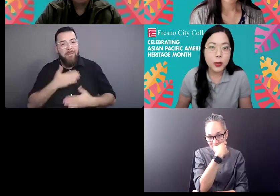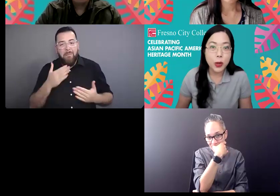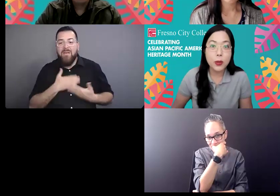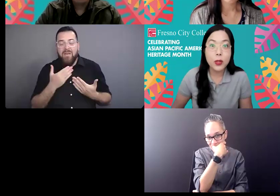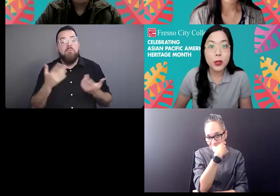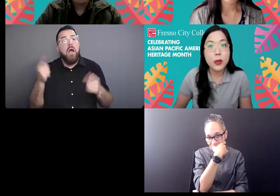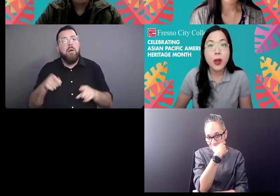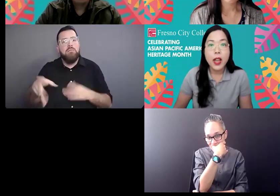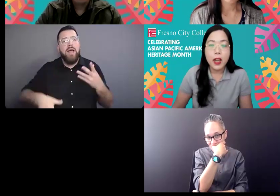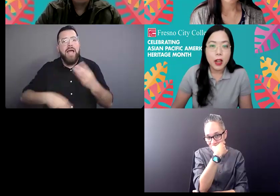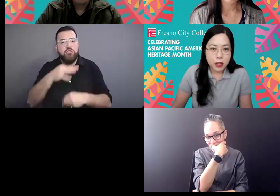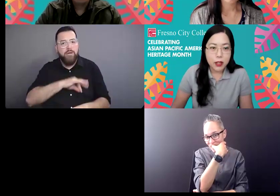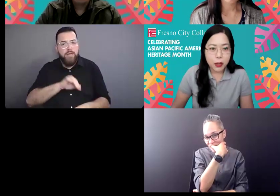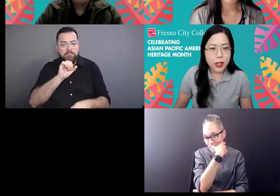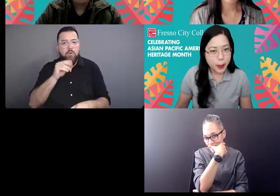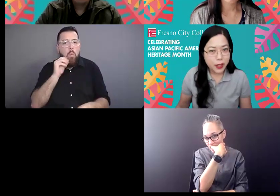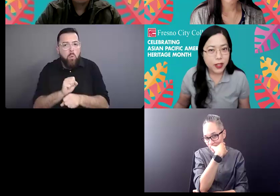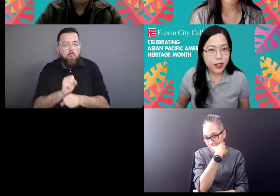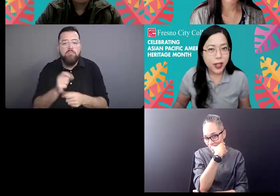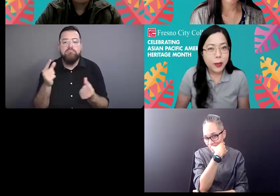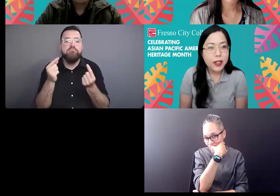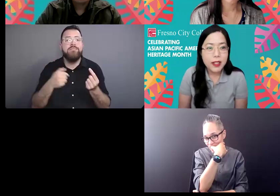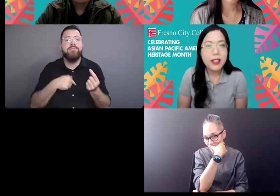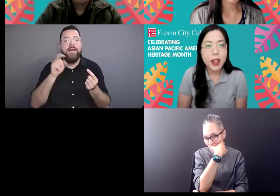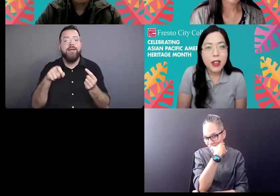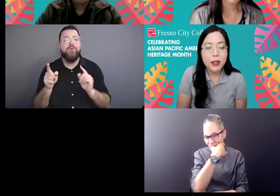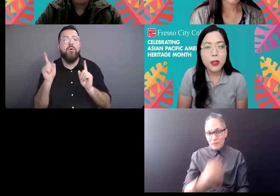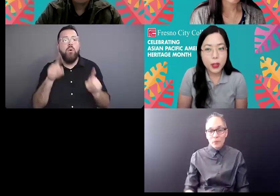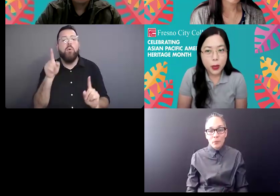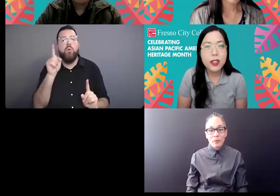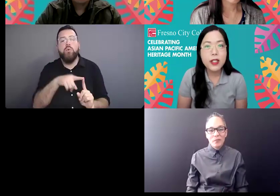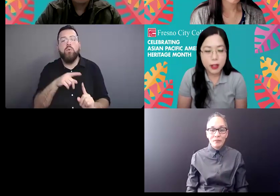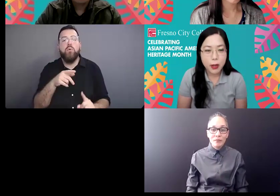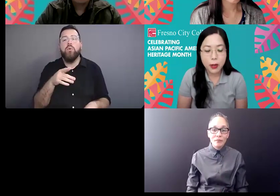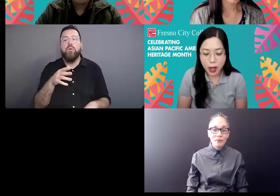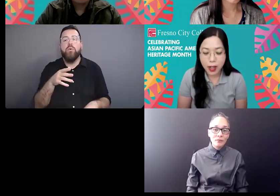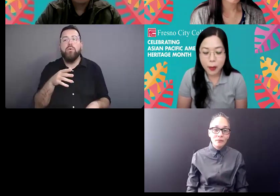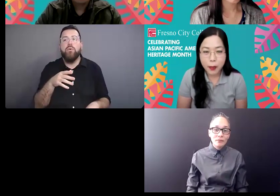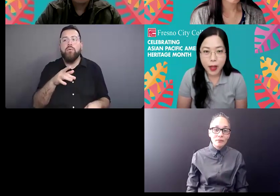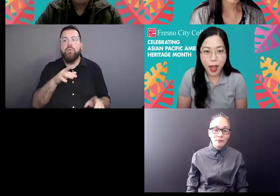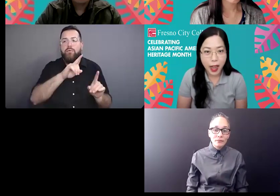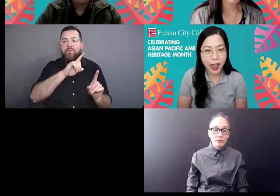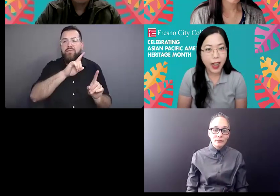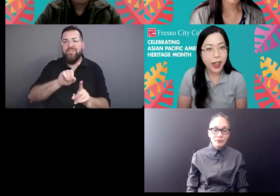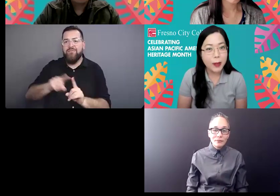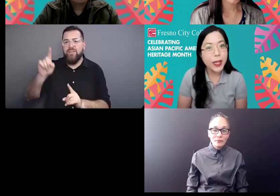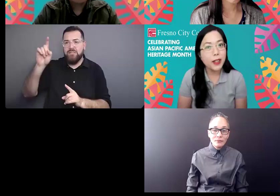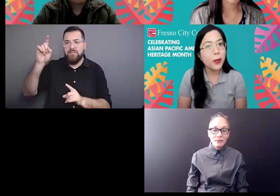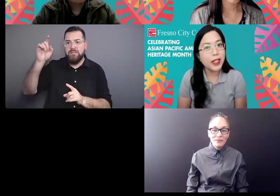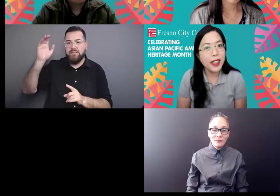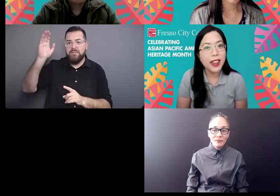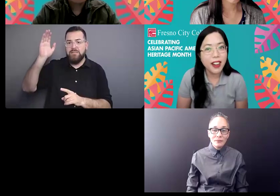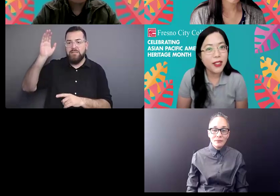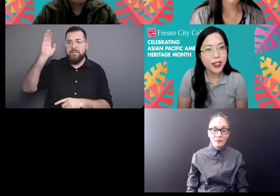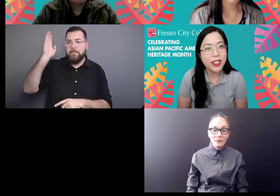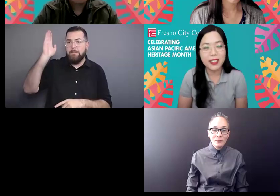was to go to those speakers available for school. So, I picked the